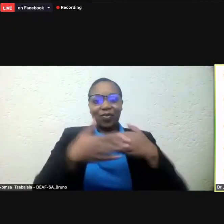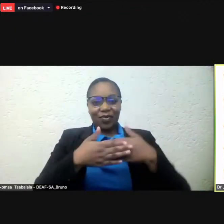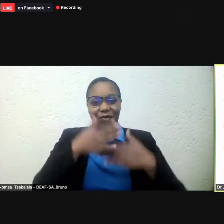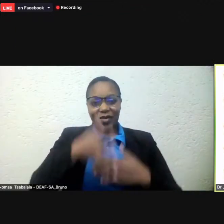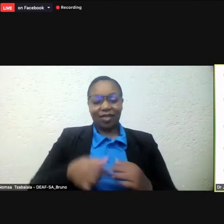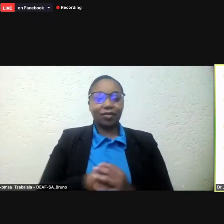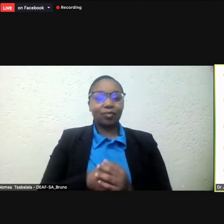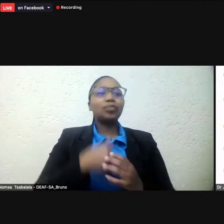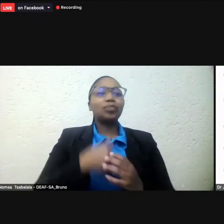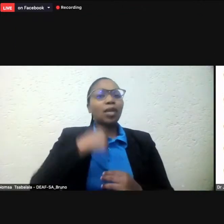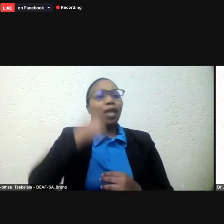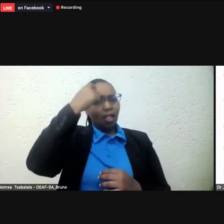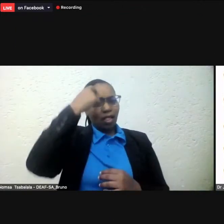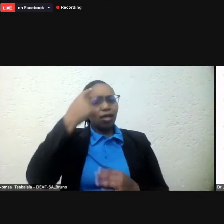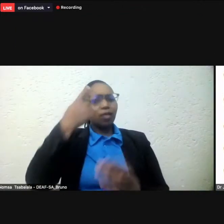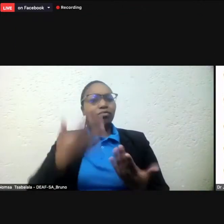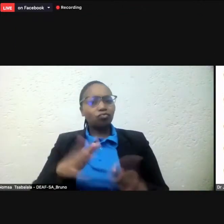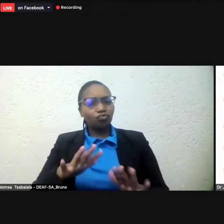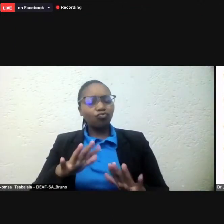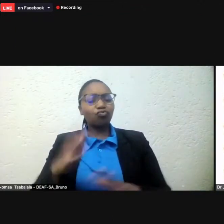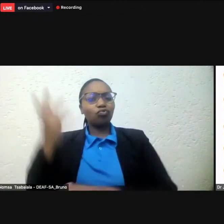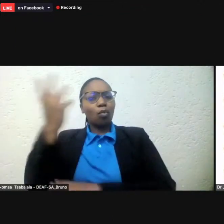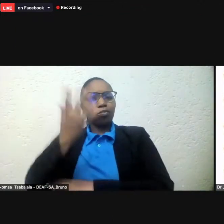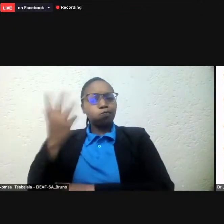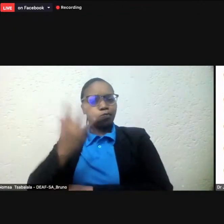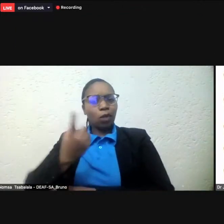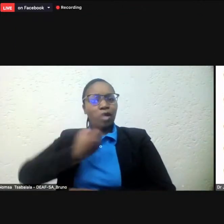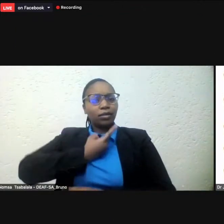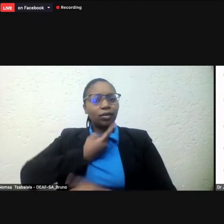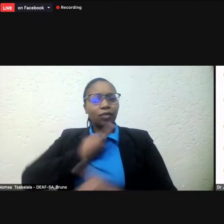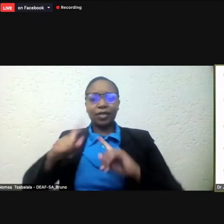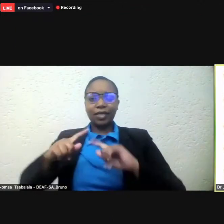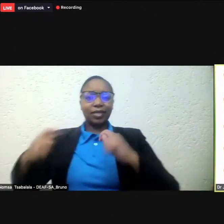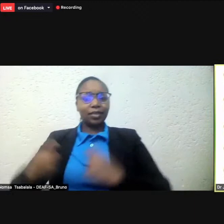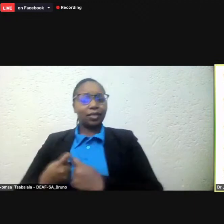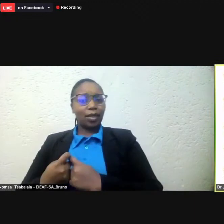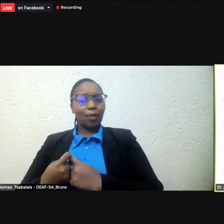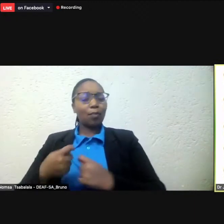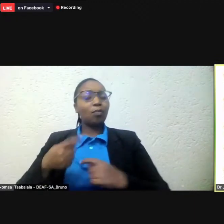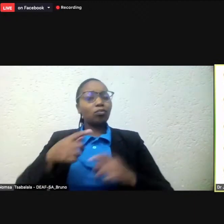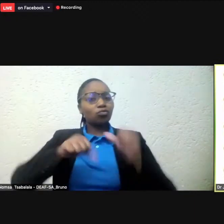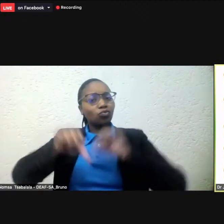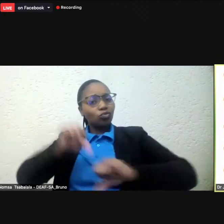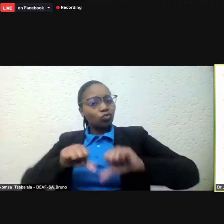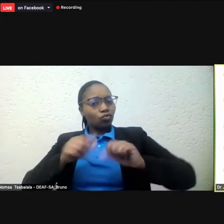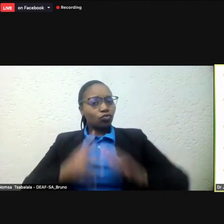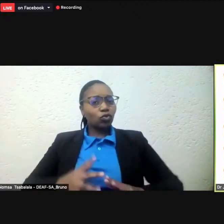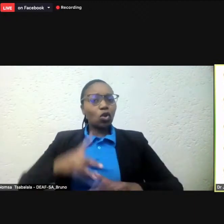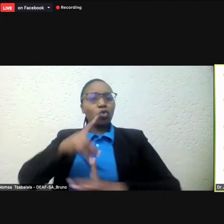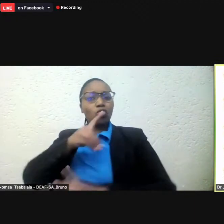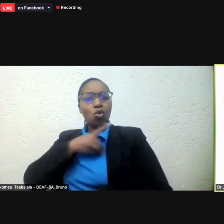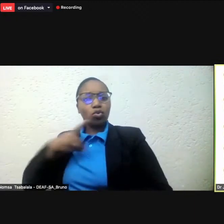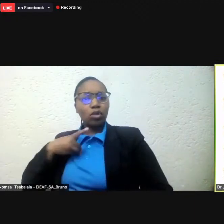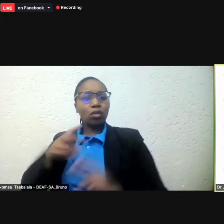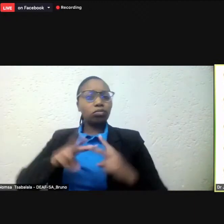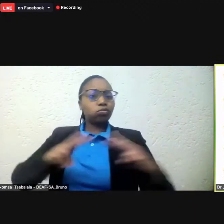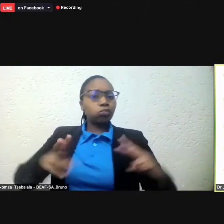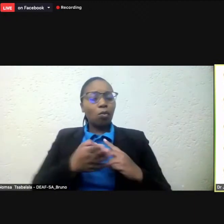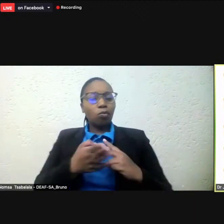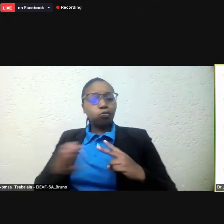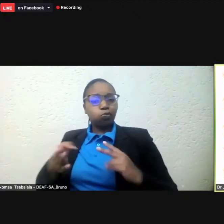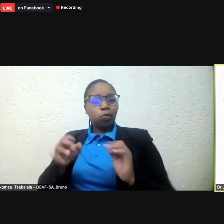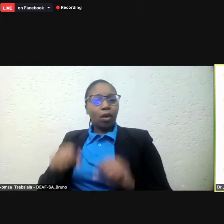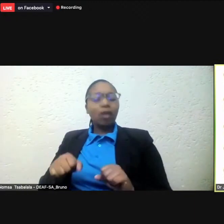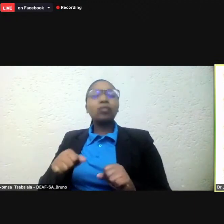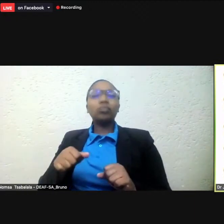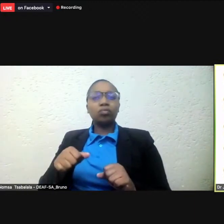been reiterated, myself and the team, that we can manage this